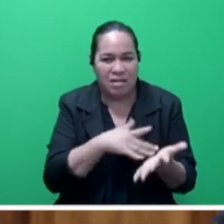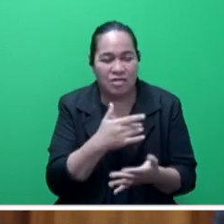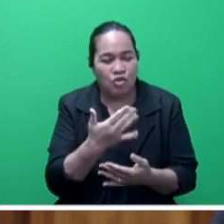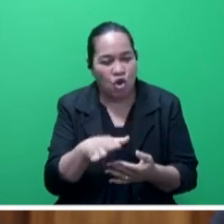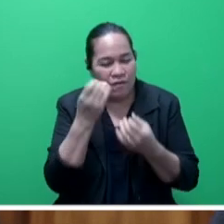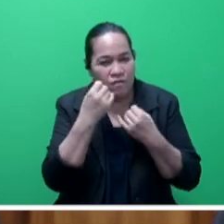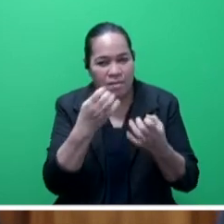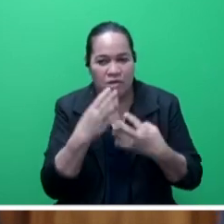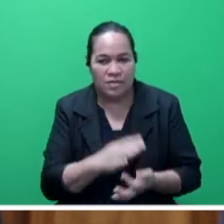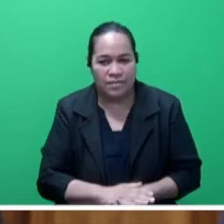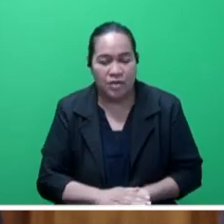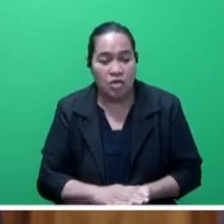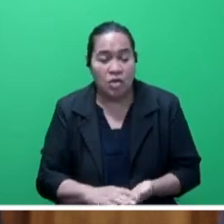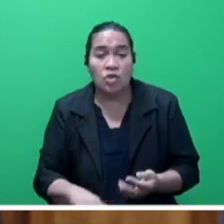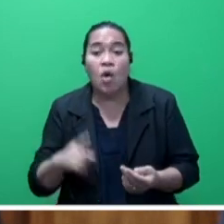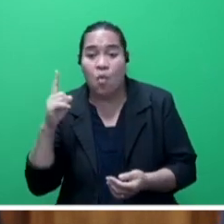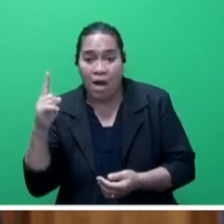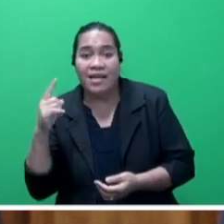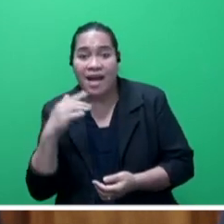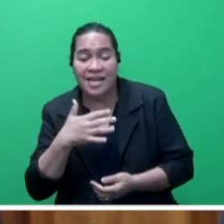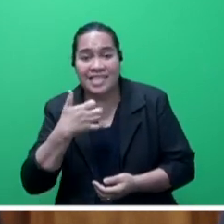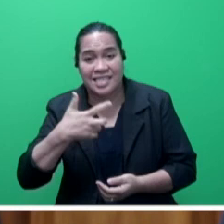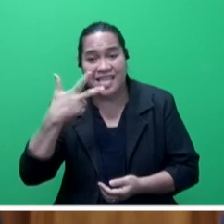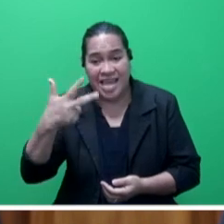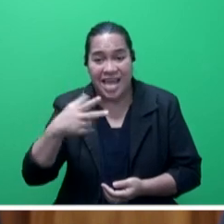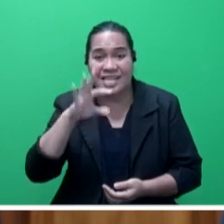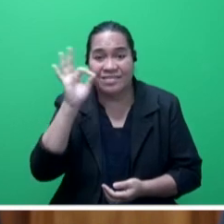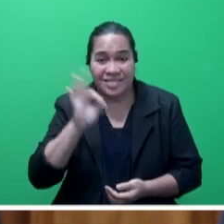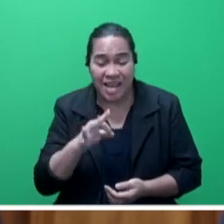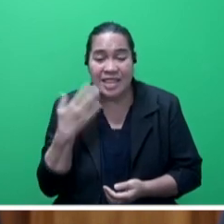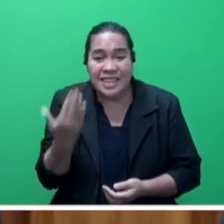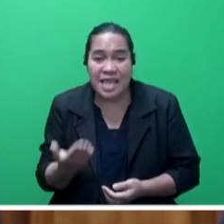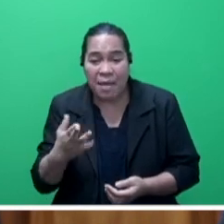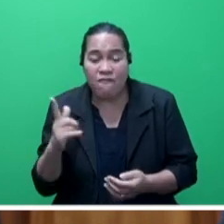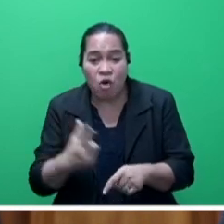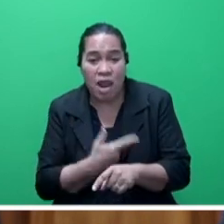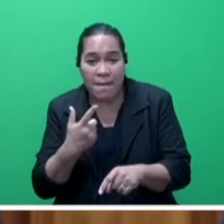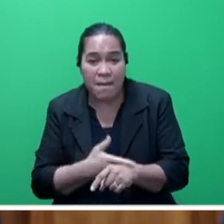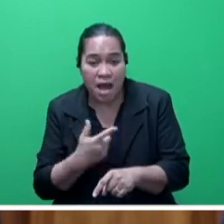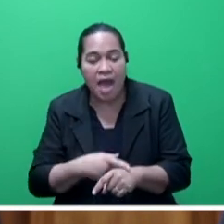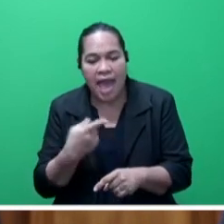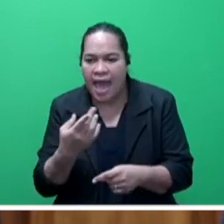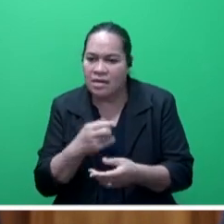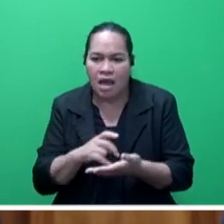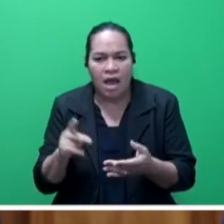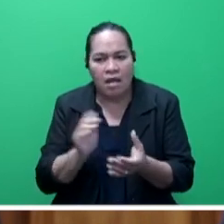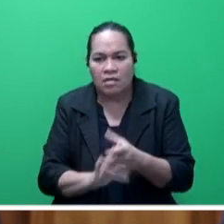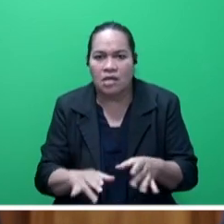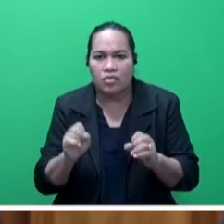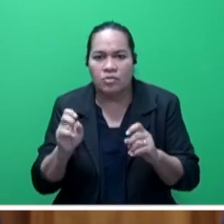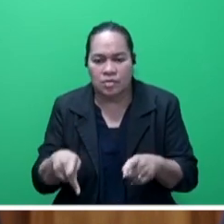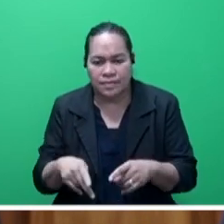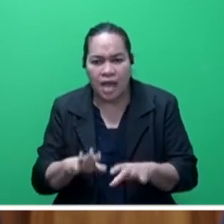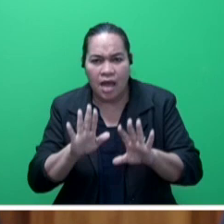the triple-digit 168.3 increase in demand for labor and increased vacancies. By the way,